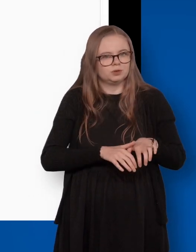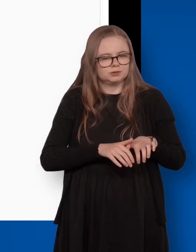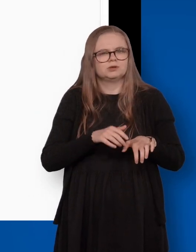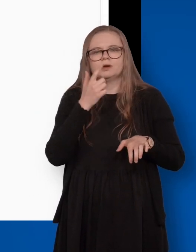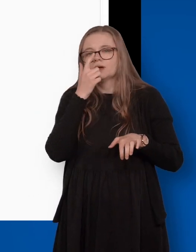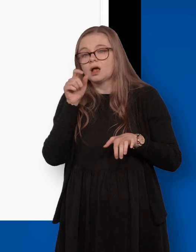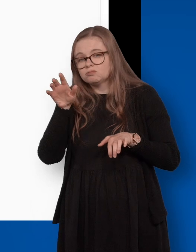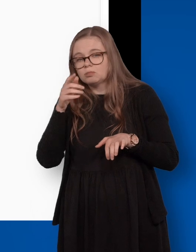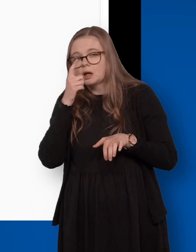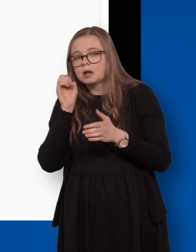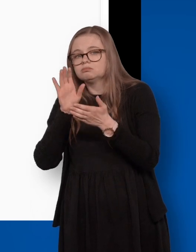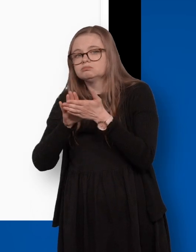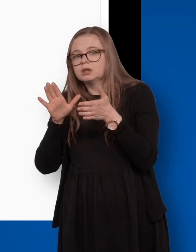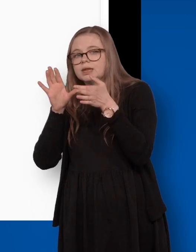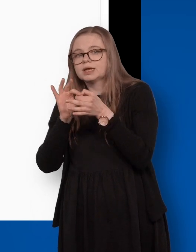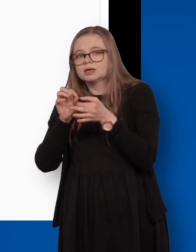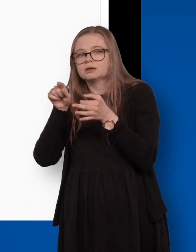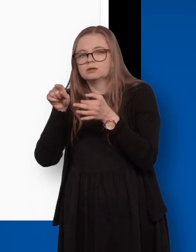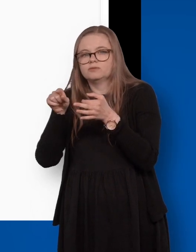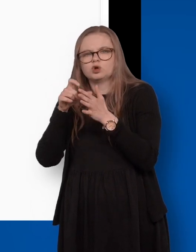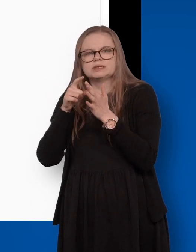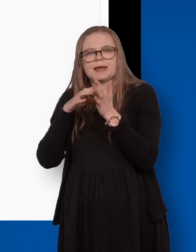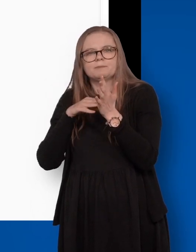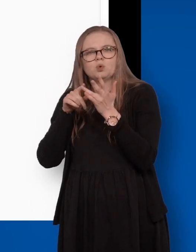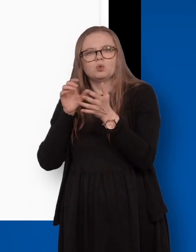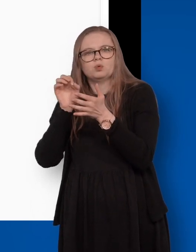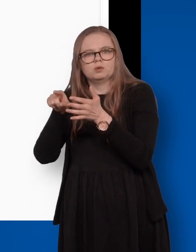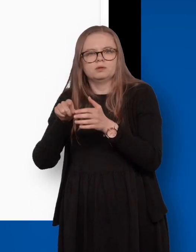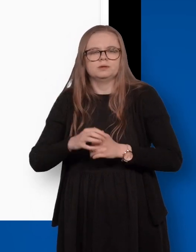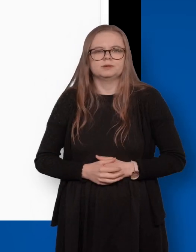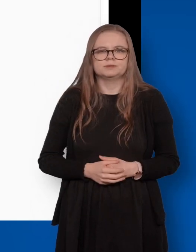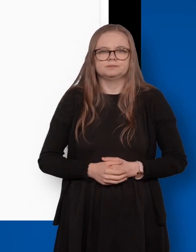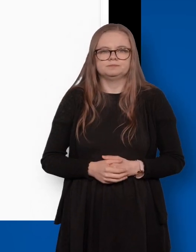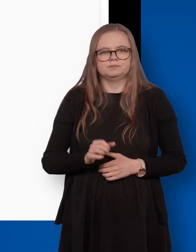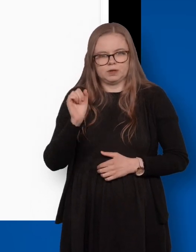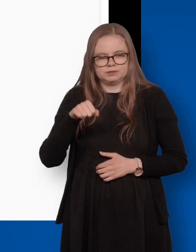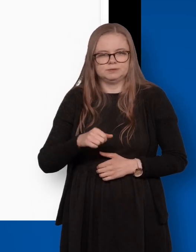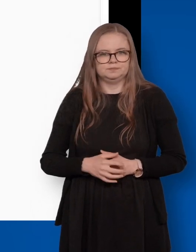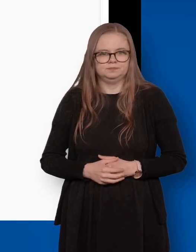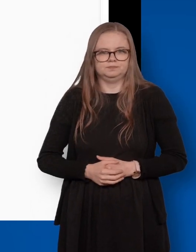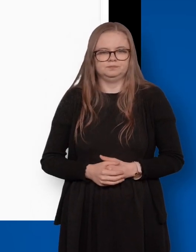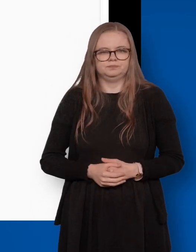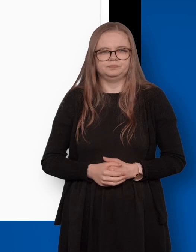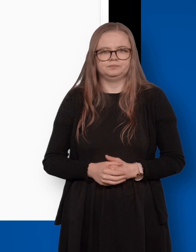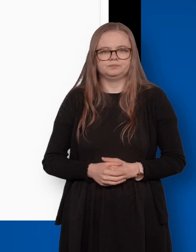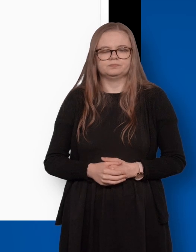Sean, feel free to paste the link to the demo on the chat. Yes.